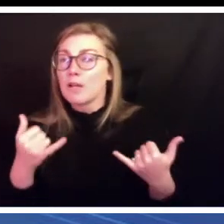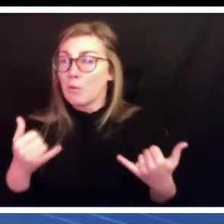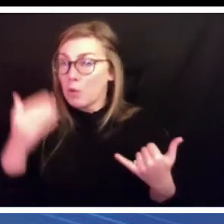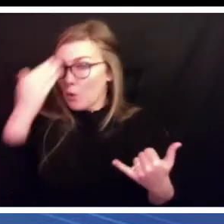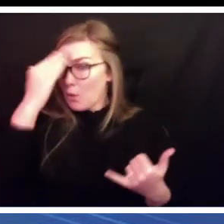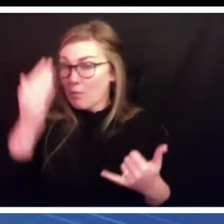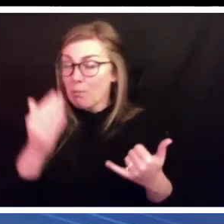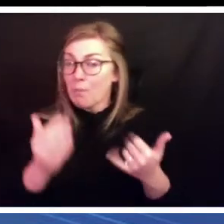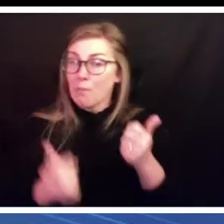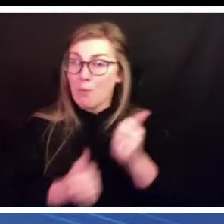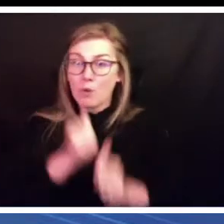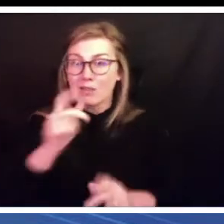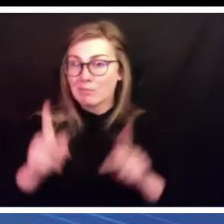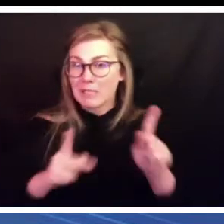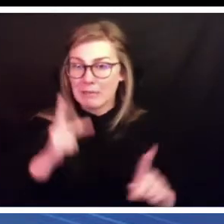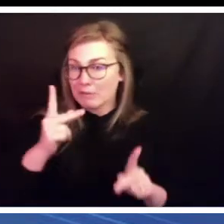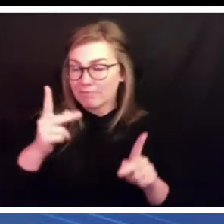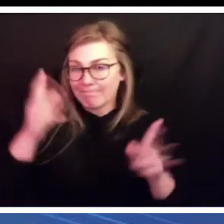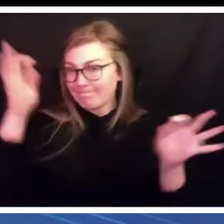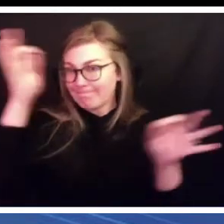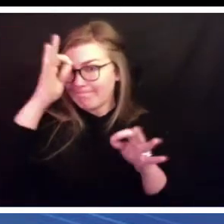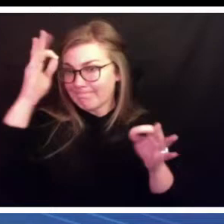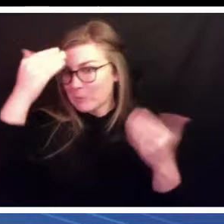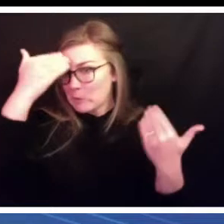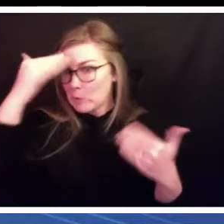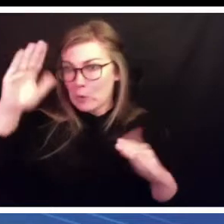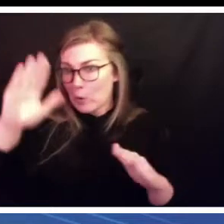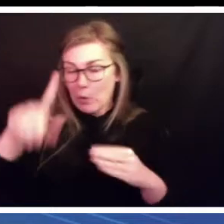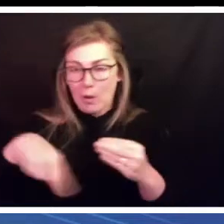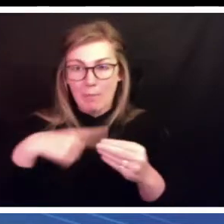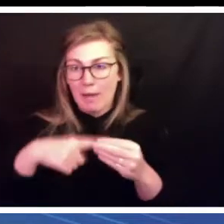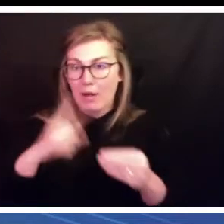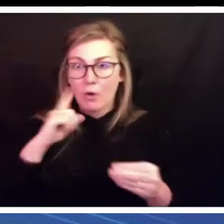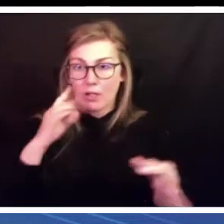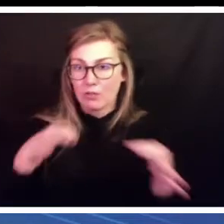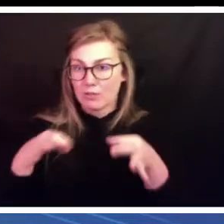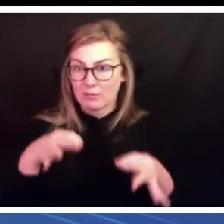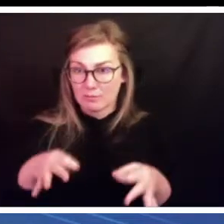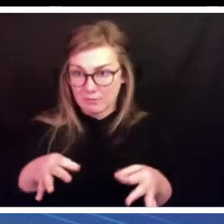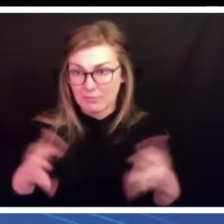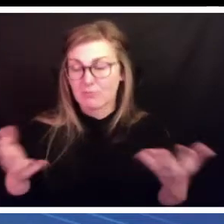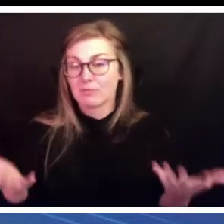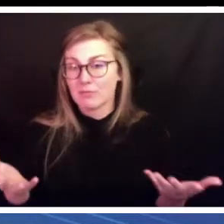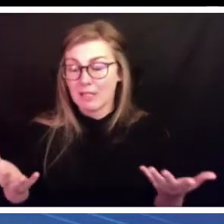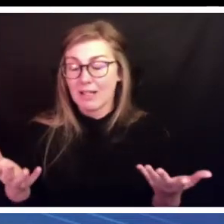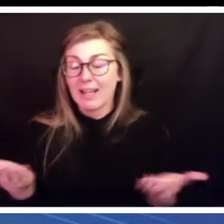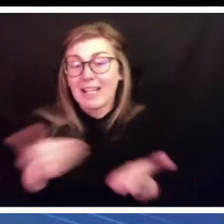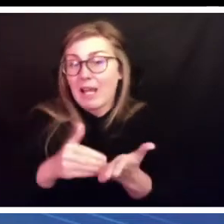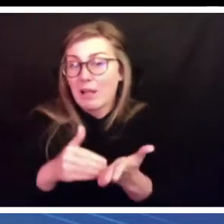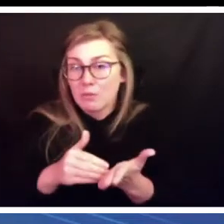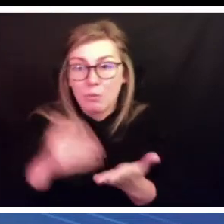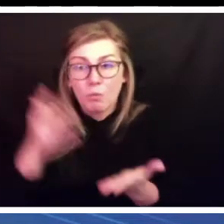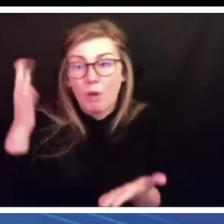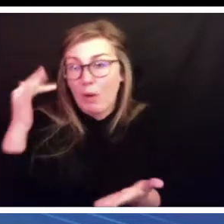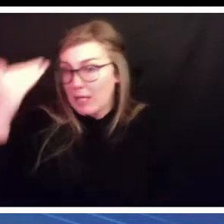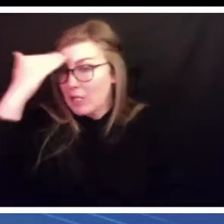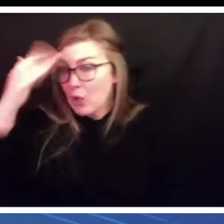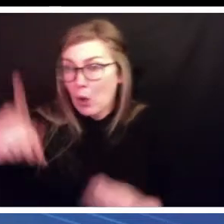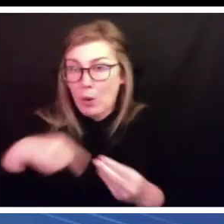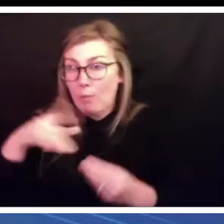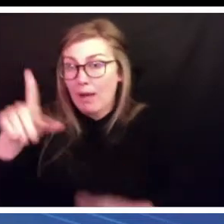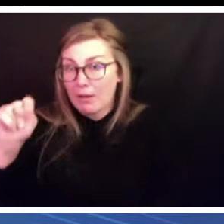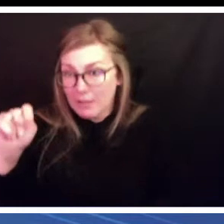Understandably, why would they, right? Then it's sort of an insular conversation between post-production houses, maybe entertainment entities,